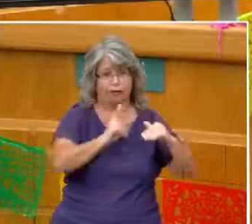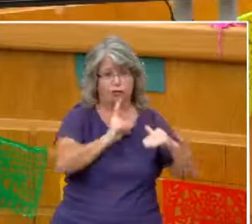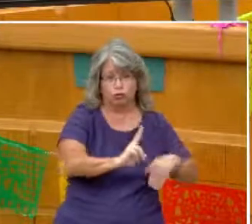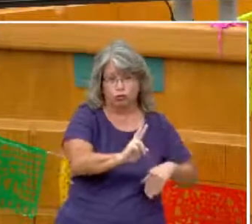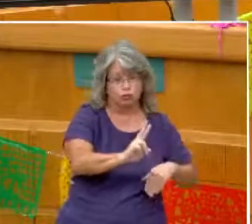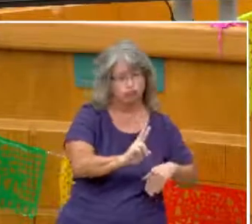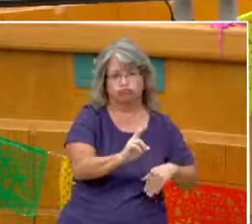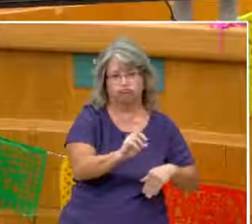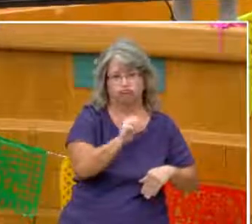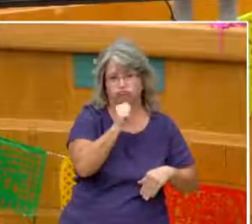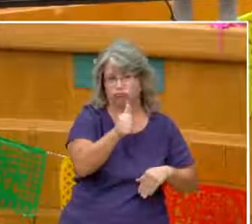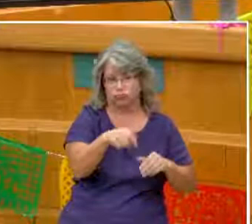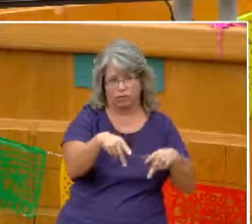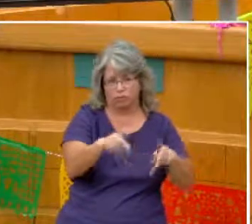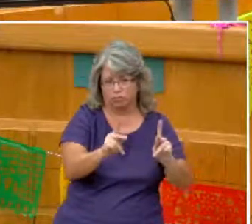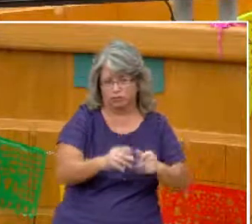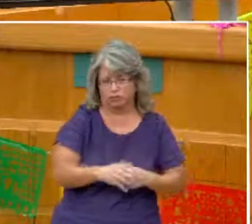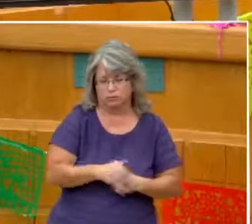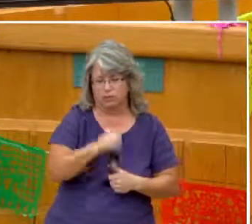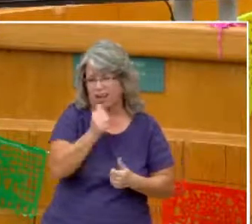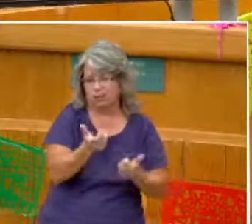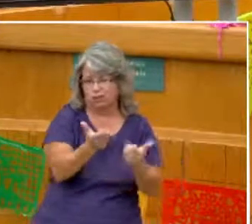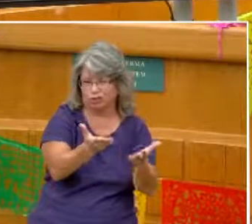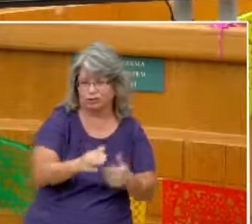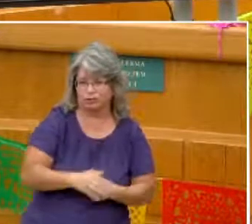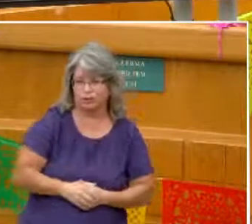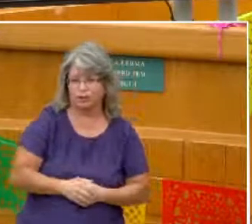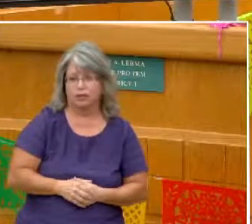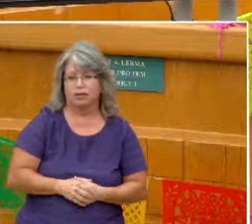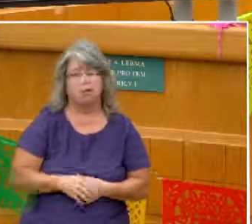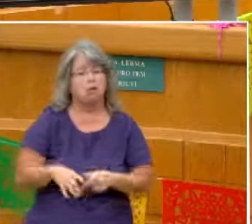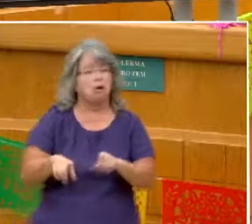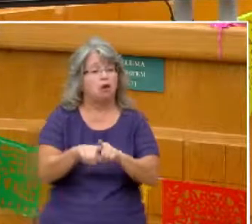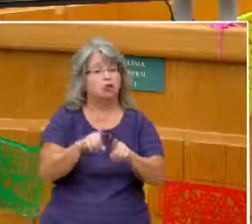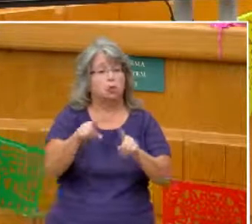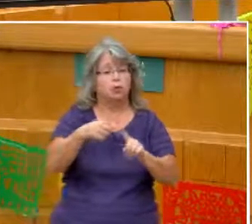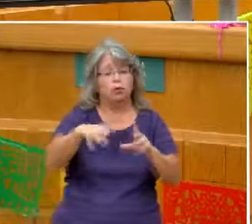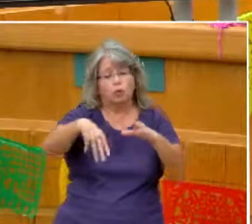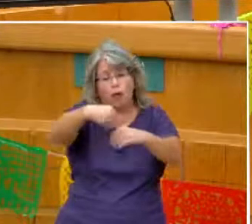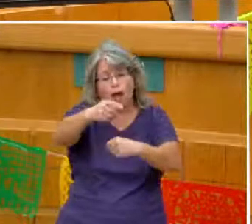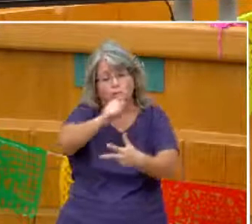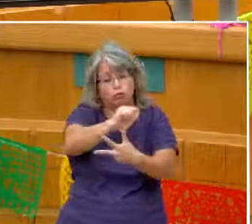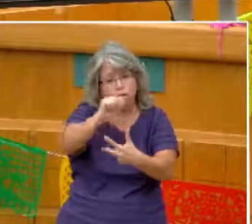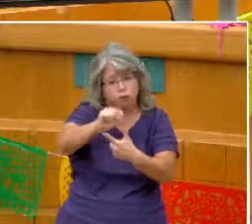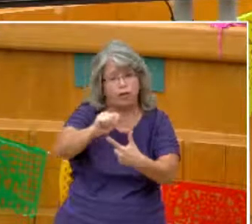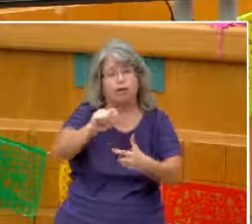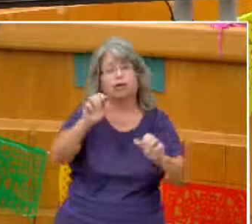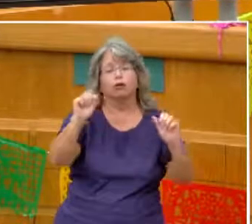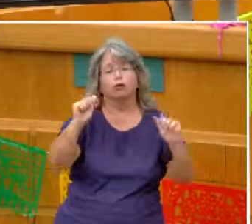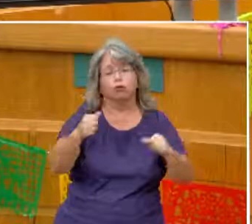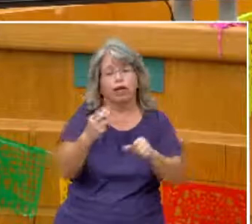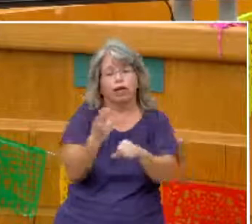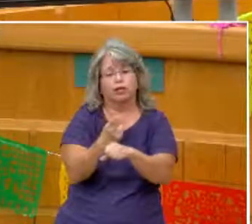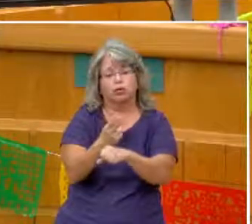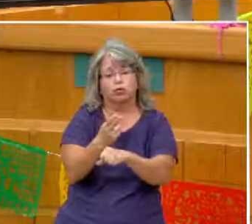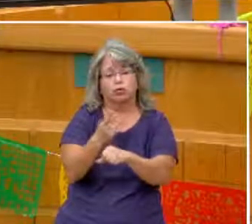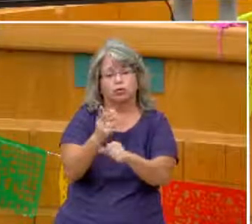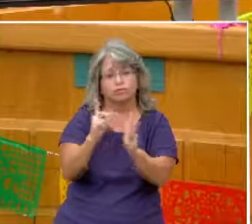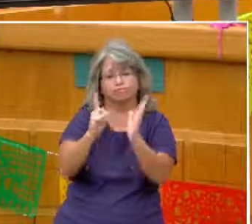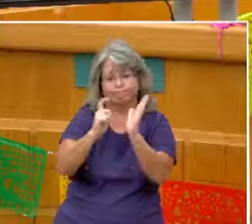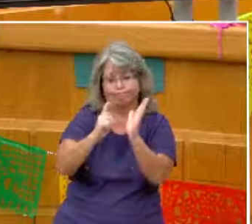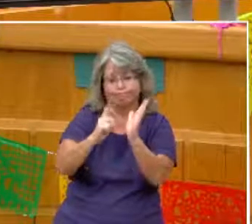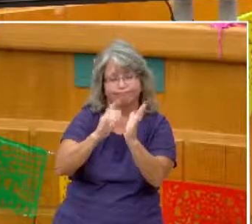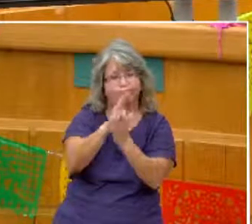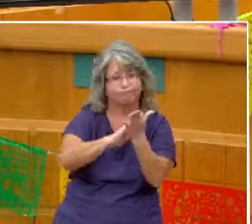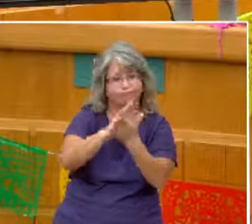So you can also take hand sanitizer with you when you're out and about trick-or-treating. Again, staying in your family unit, social